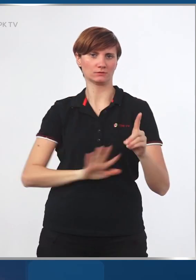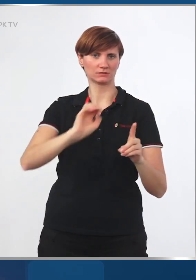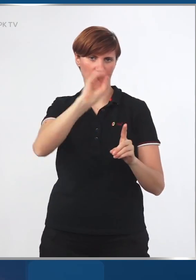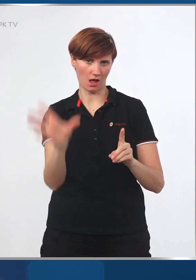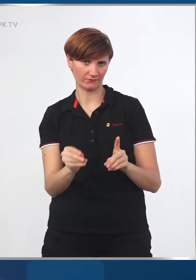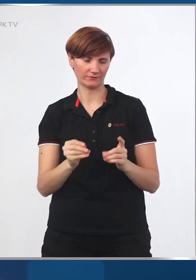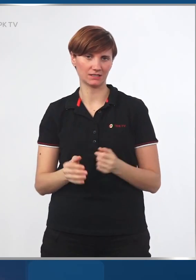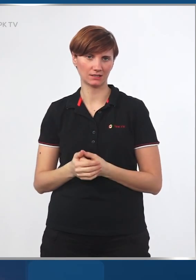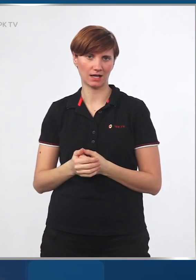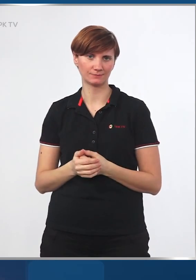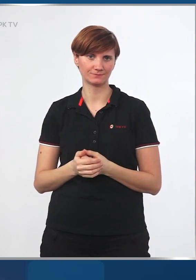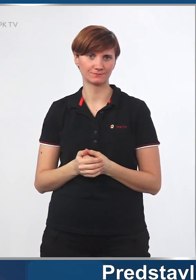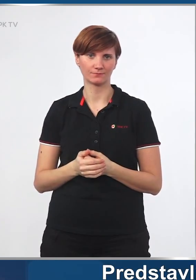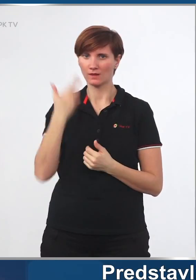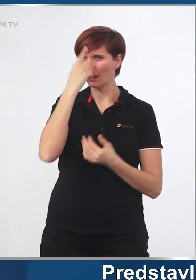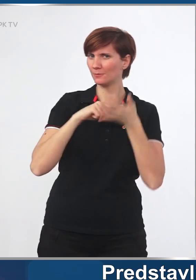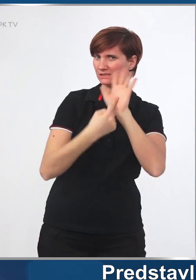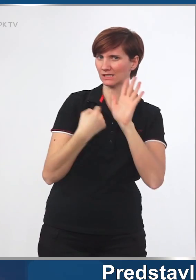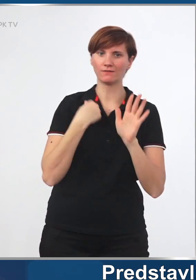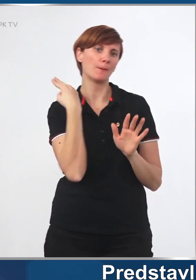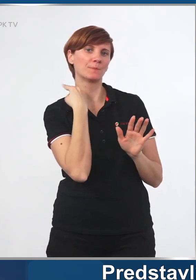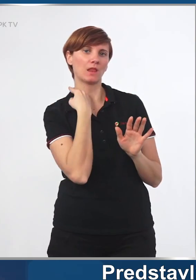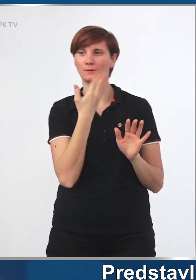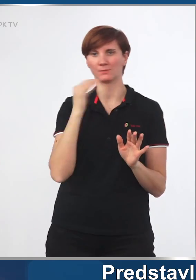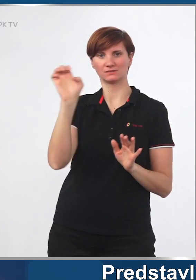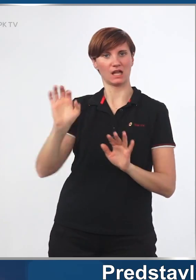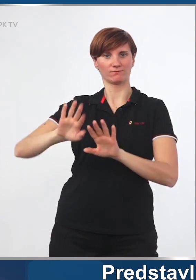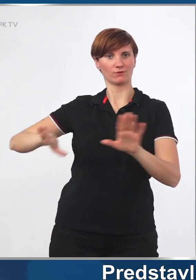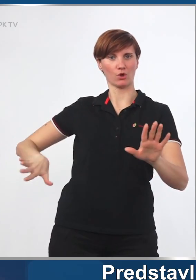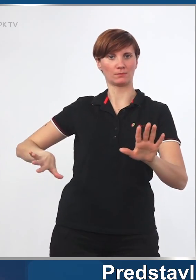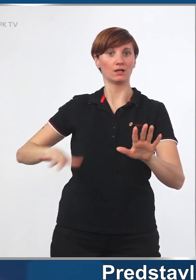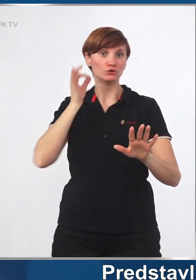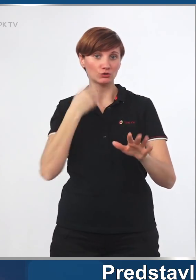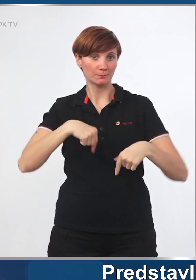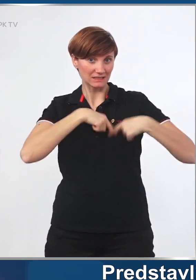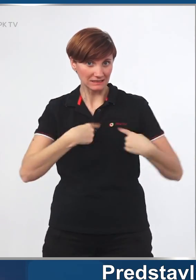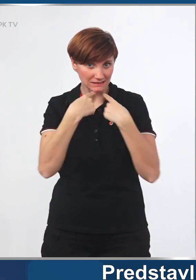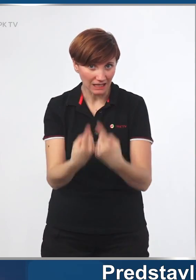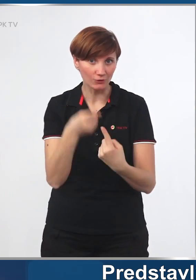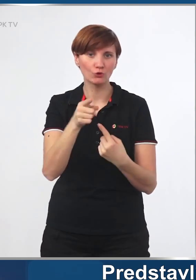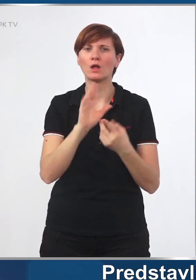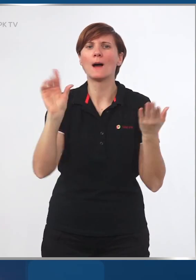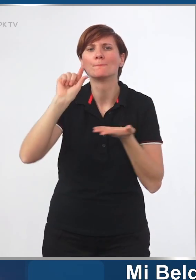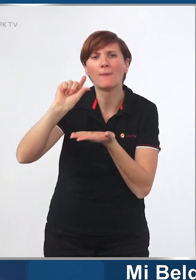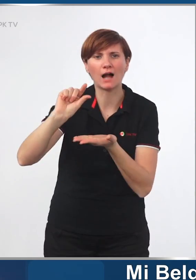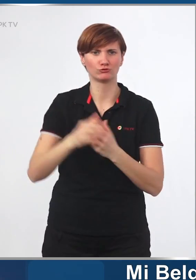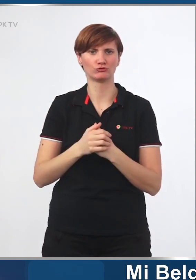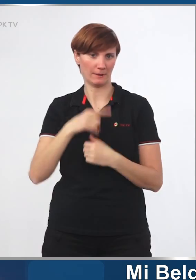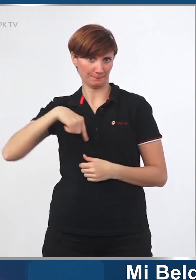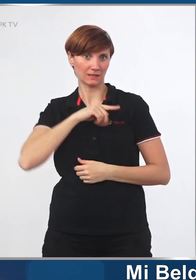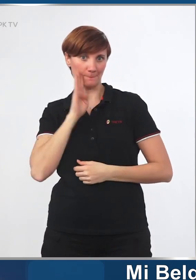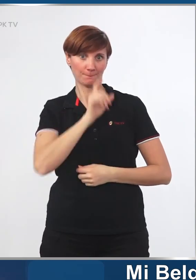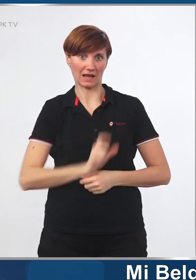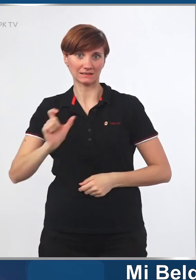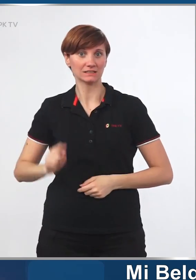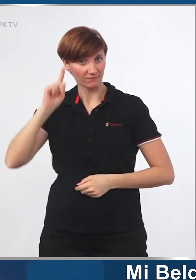democracies in Africa. I think Britain without Europe, okay, it's a dwarf, let's be honest. We Belgians, we